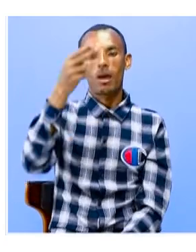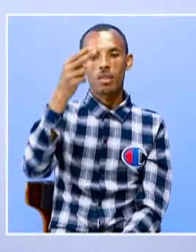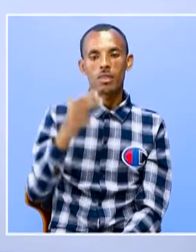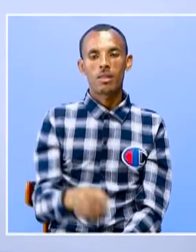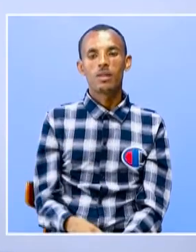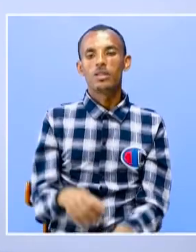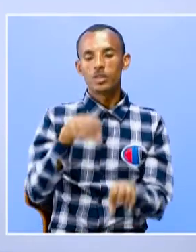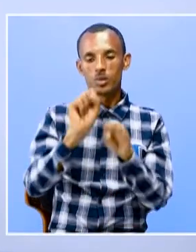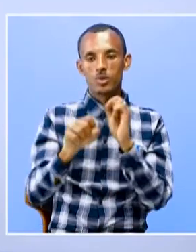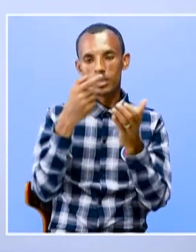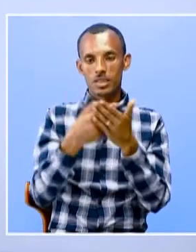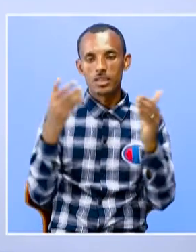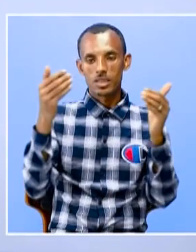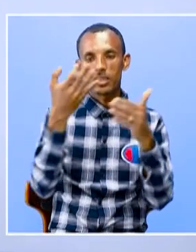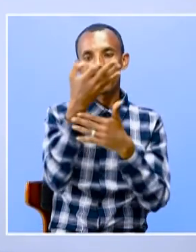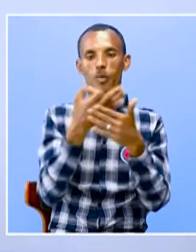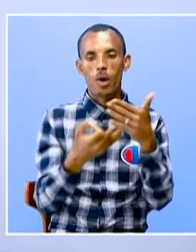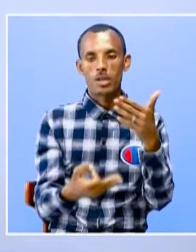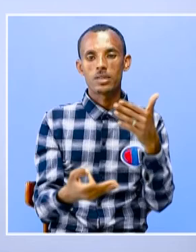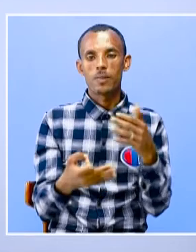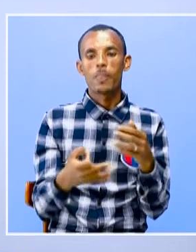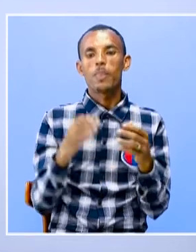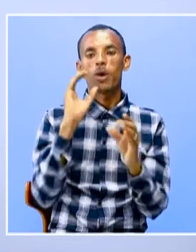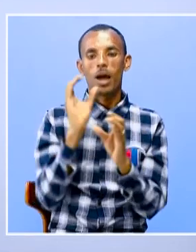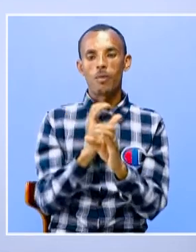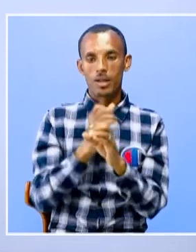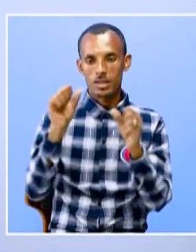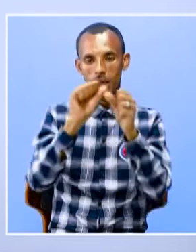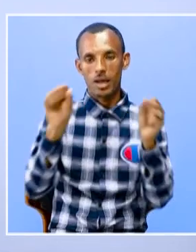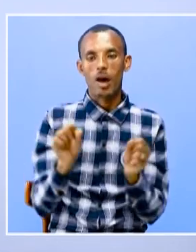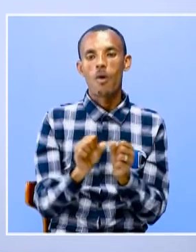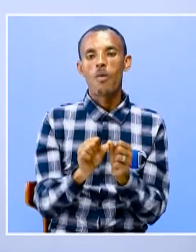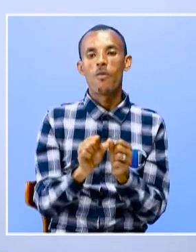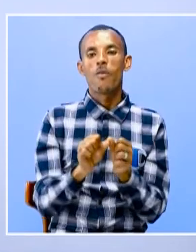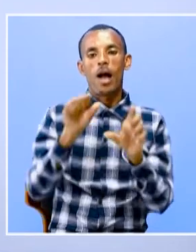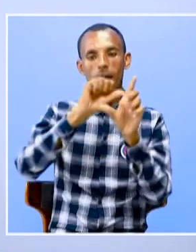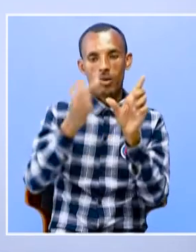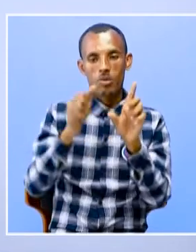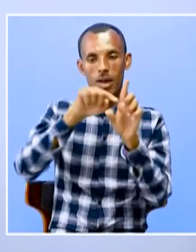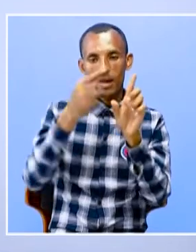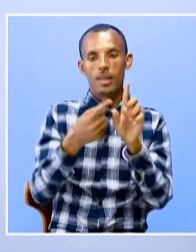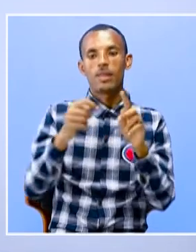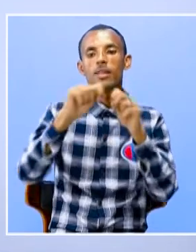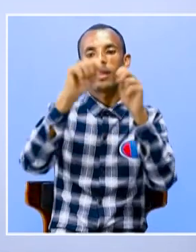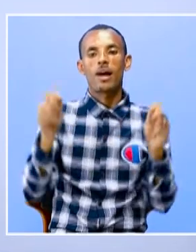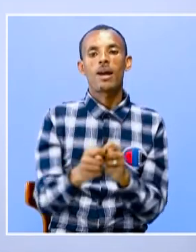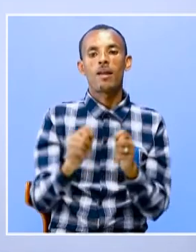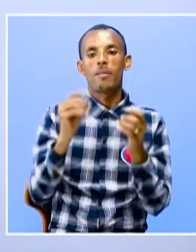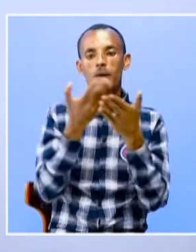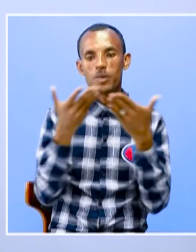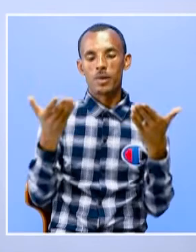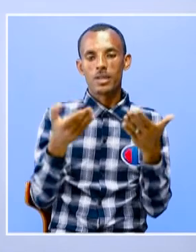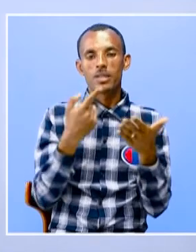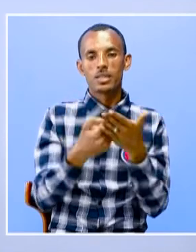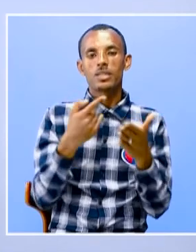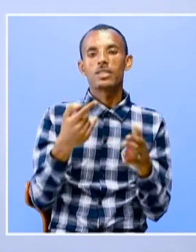So this is the equation to calculate the area of acute angle triangle. By the way, not only